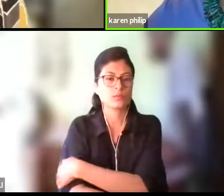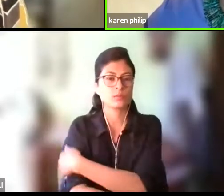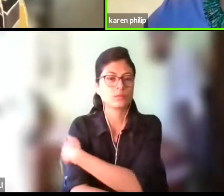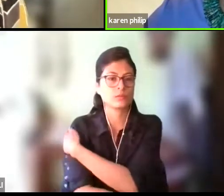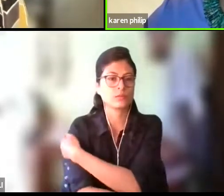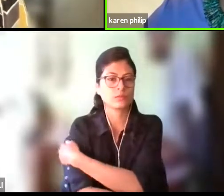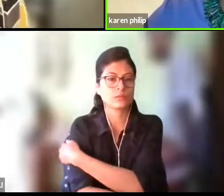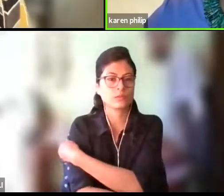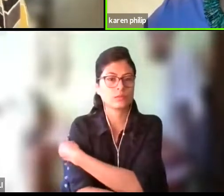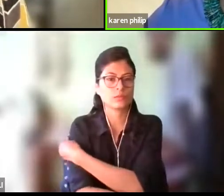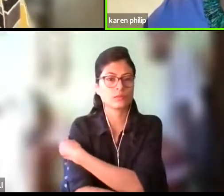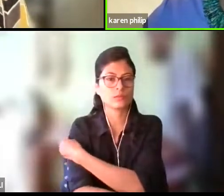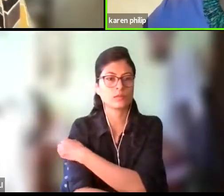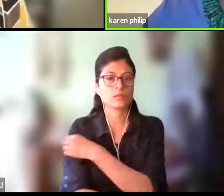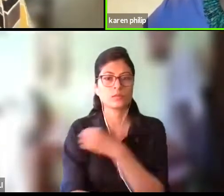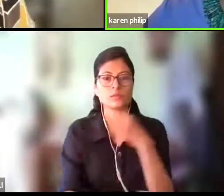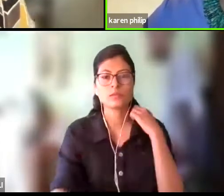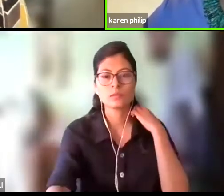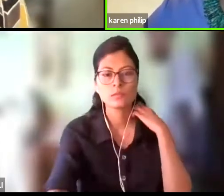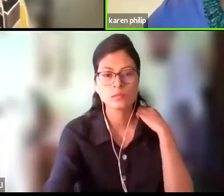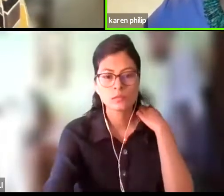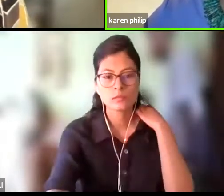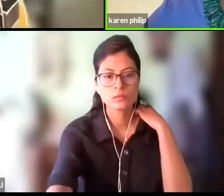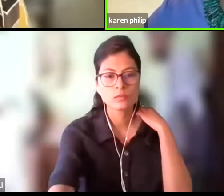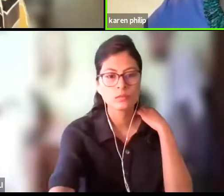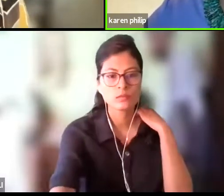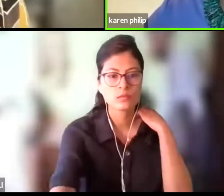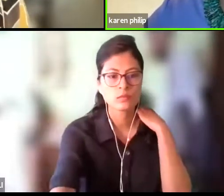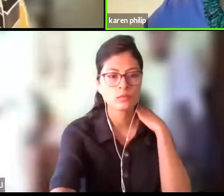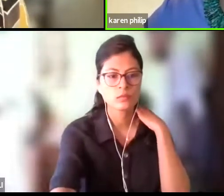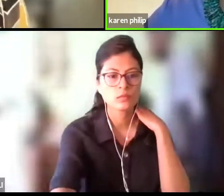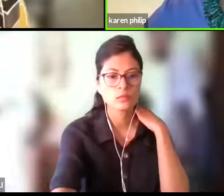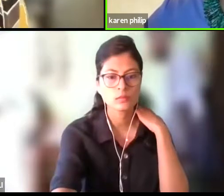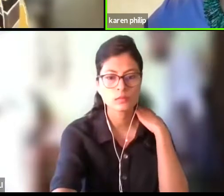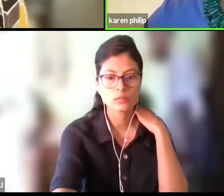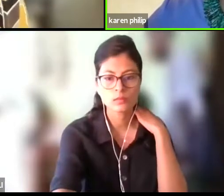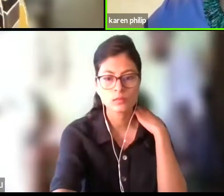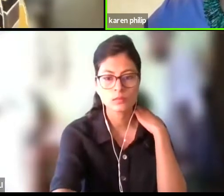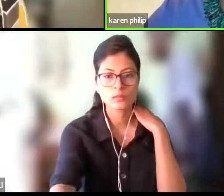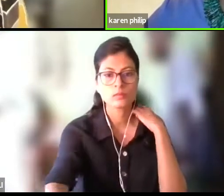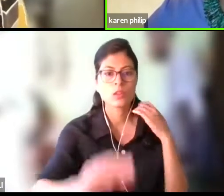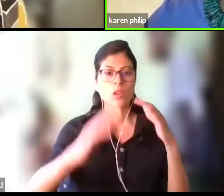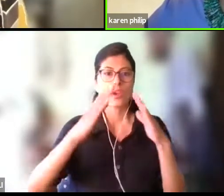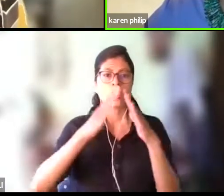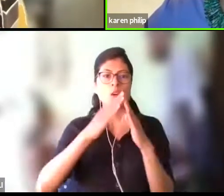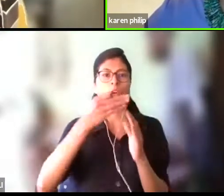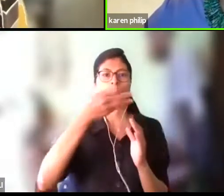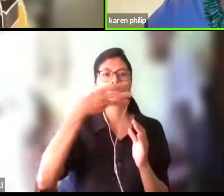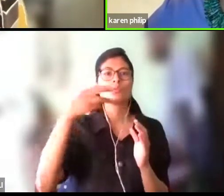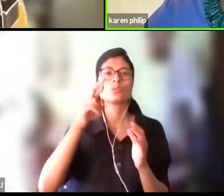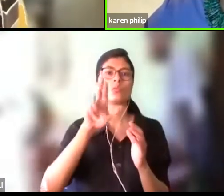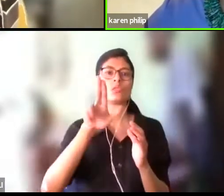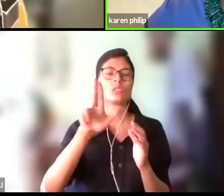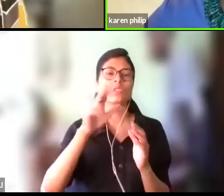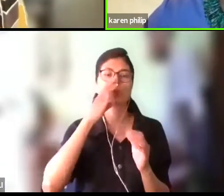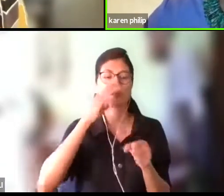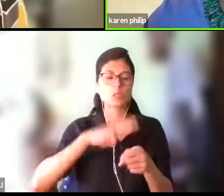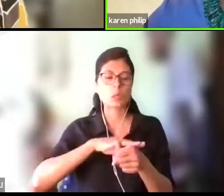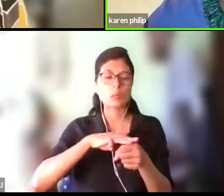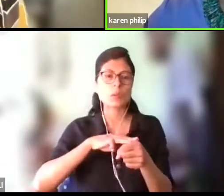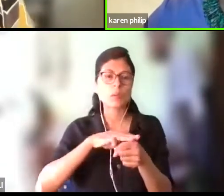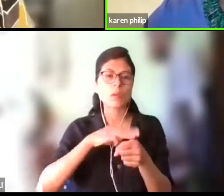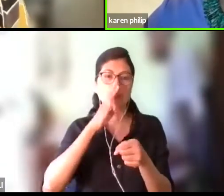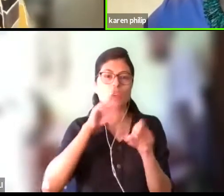Barbados, which was Hurricane Elsa, over 1,000 houses have been damaged, but a large percentage of these houses don't have houses that can combat